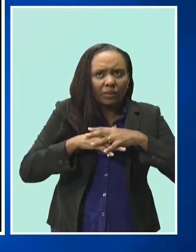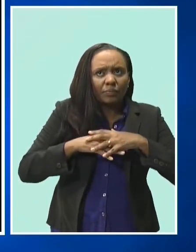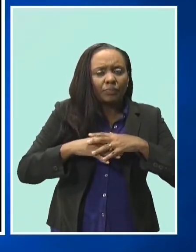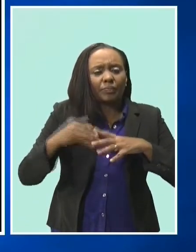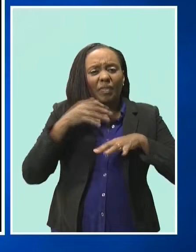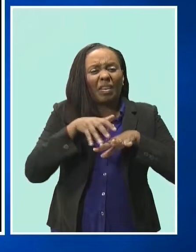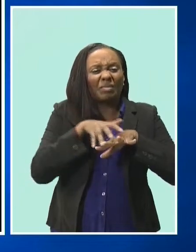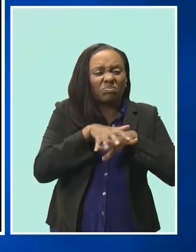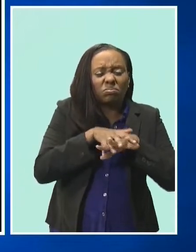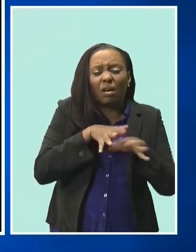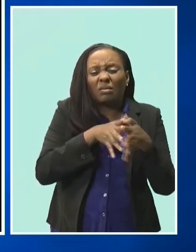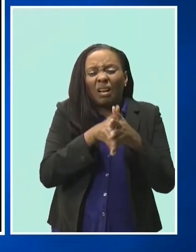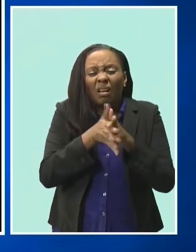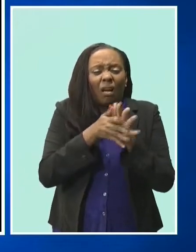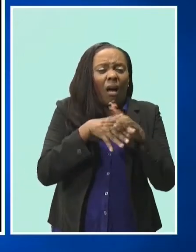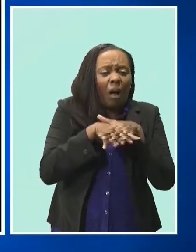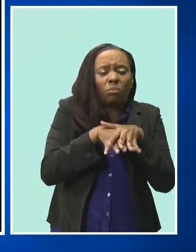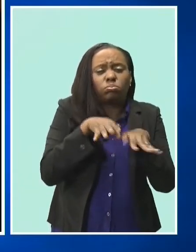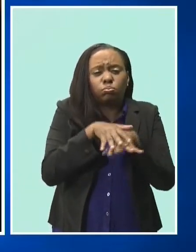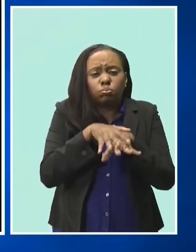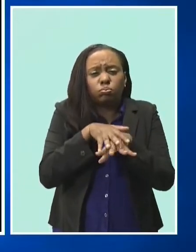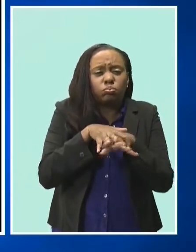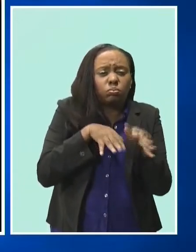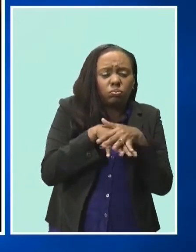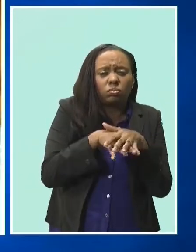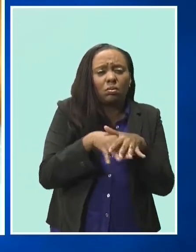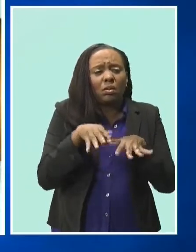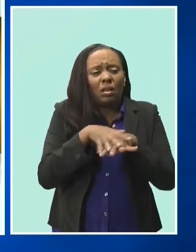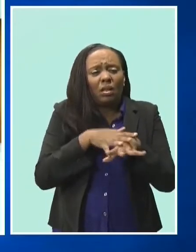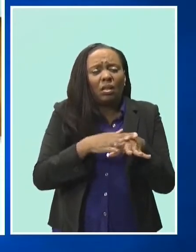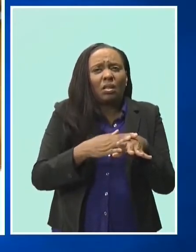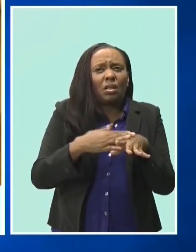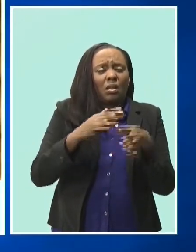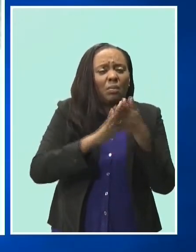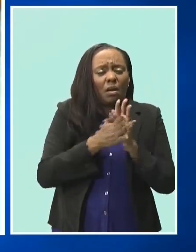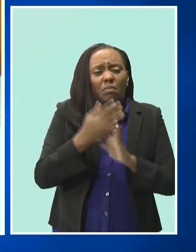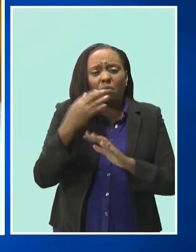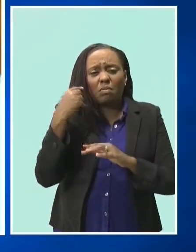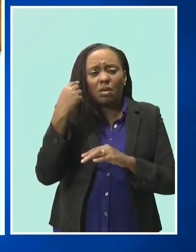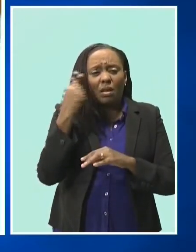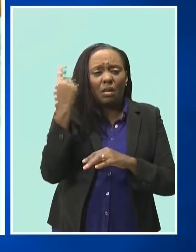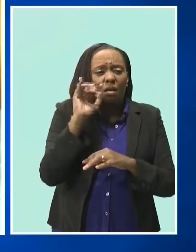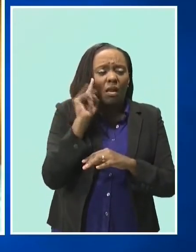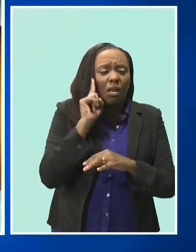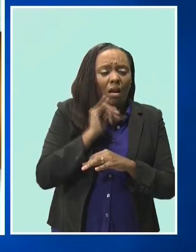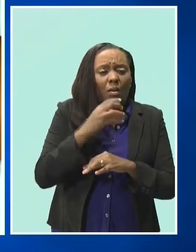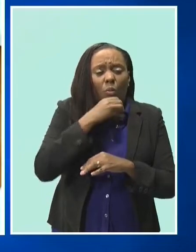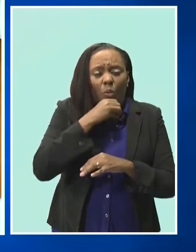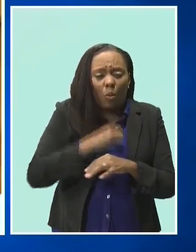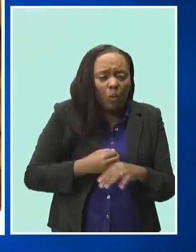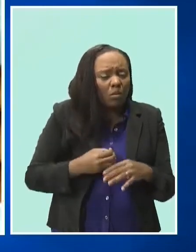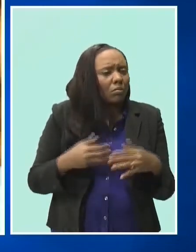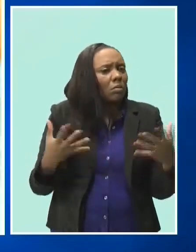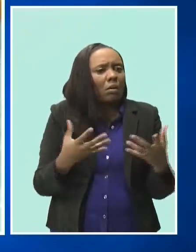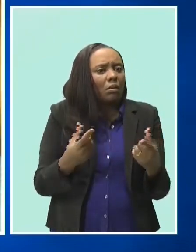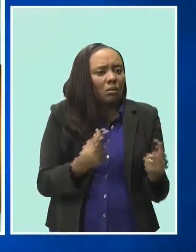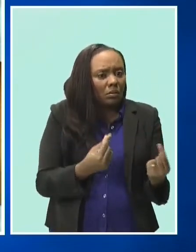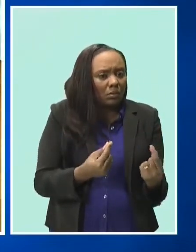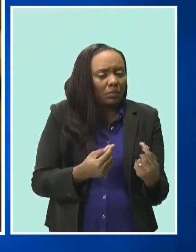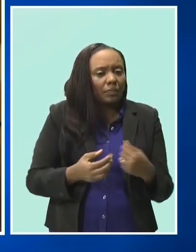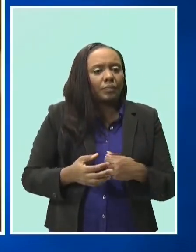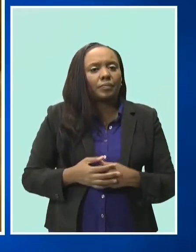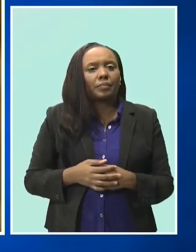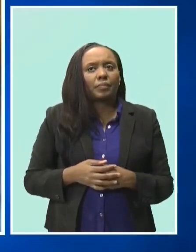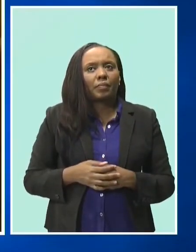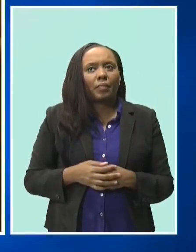excessive hand washing can also lead to aging of the skin. So what can you do to minimize the likelihood of these problems occurring?